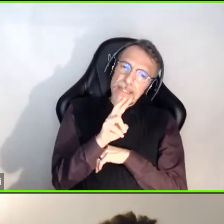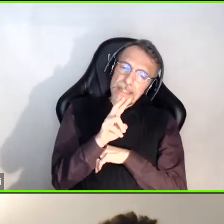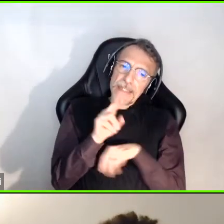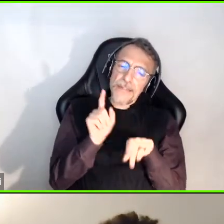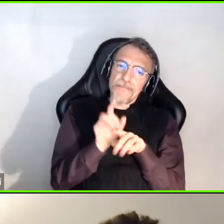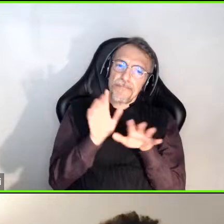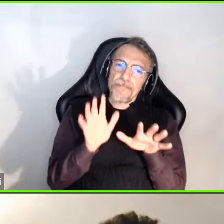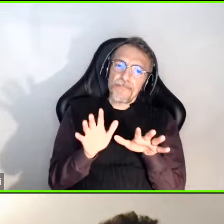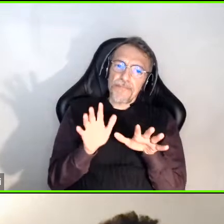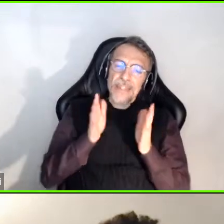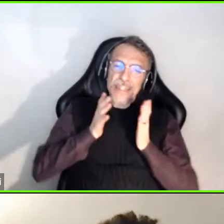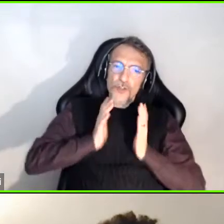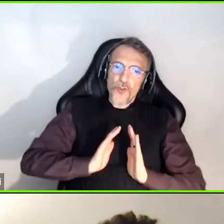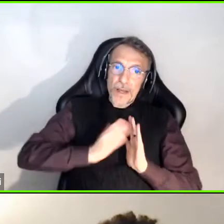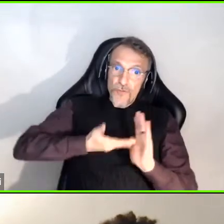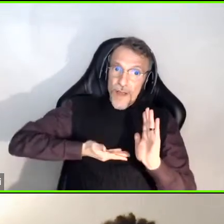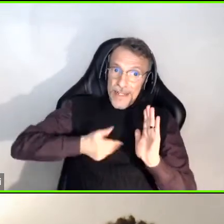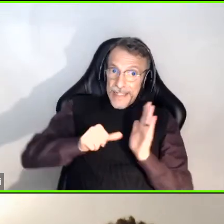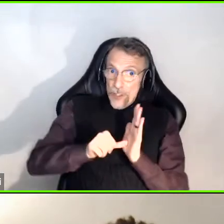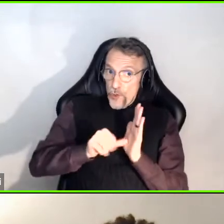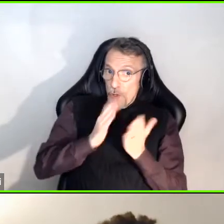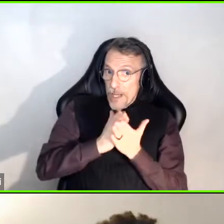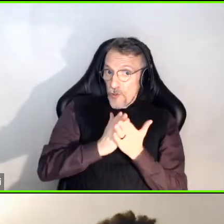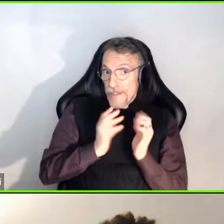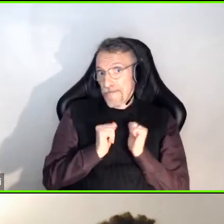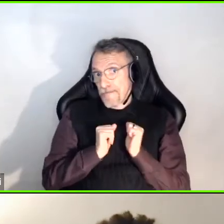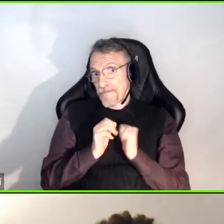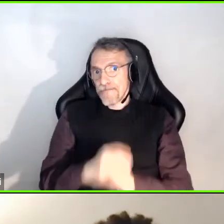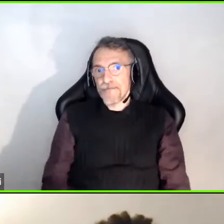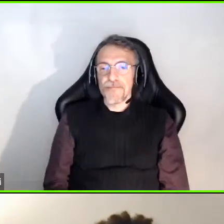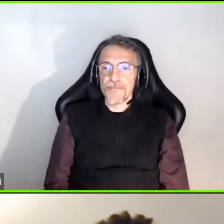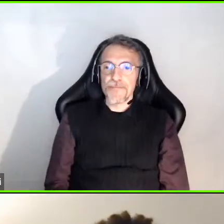some kind of a human rights issue. Mm.